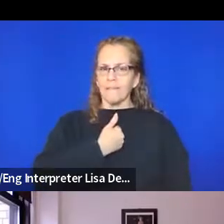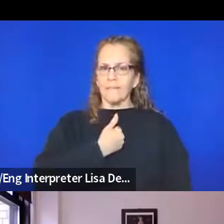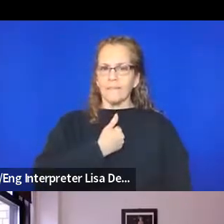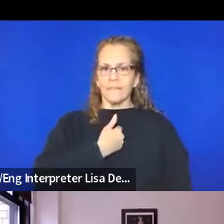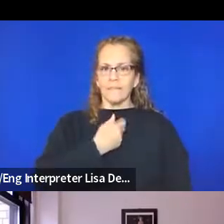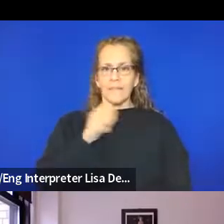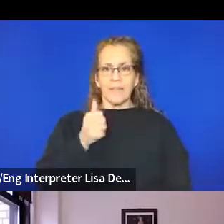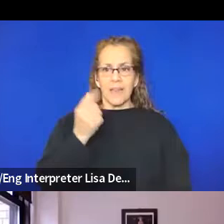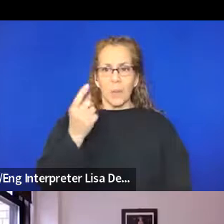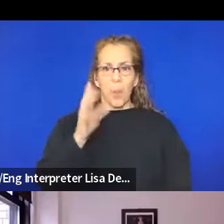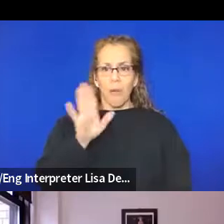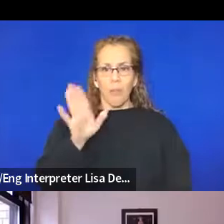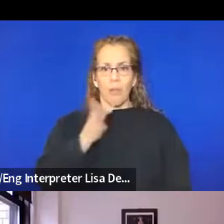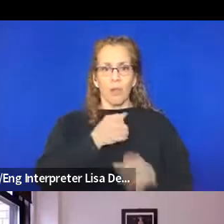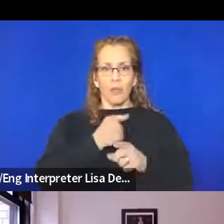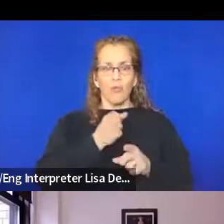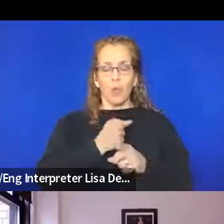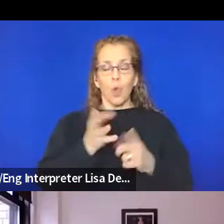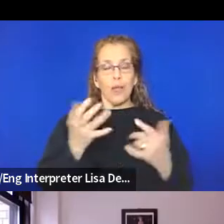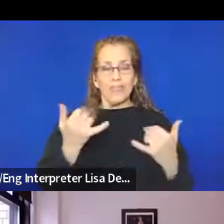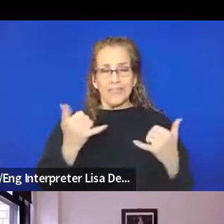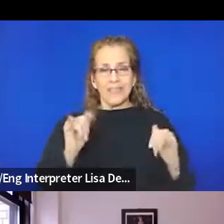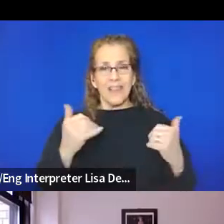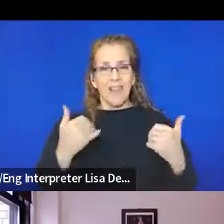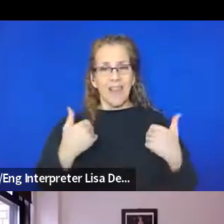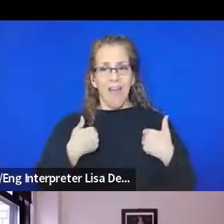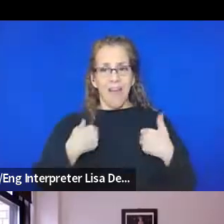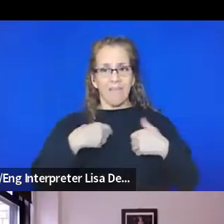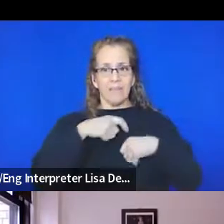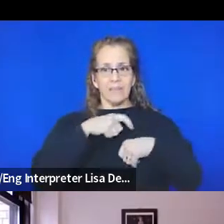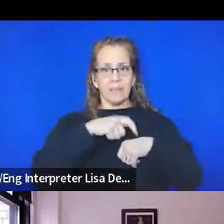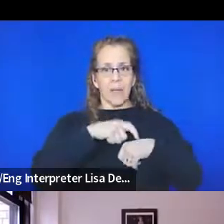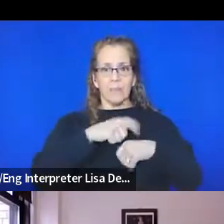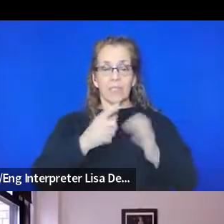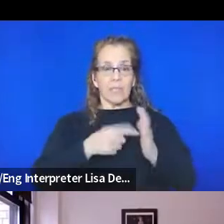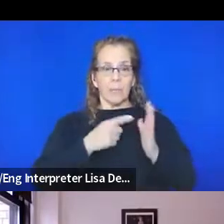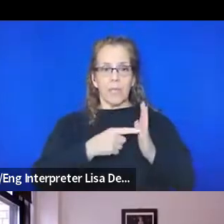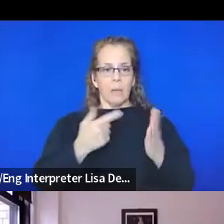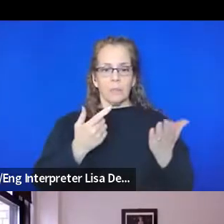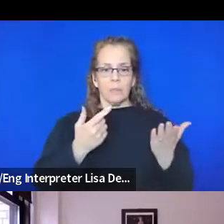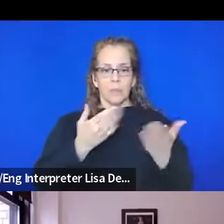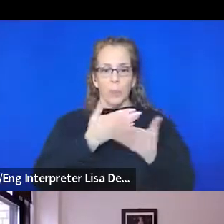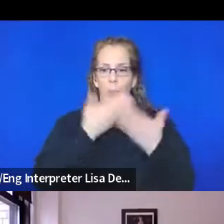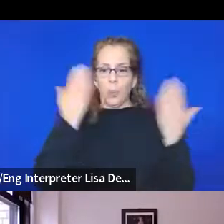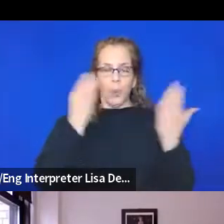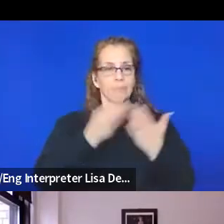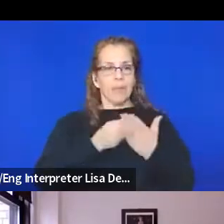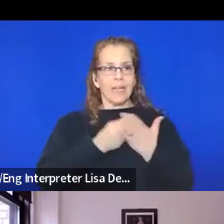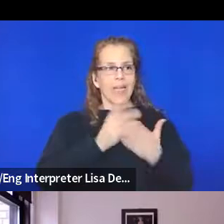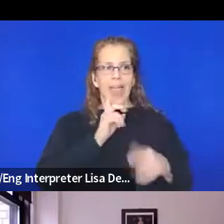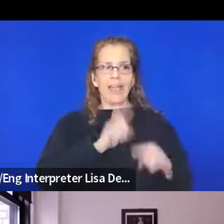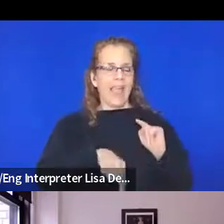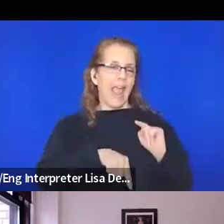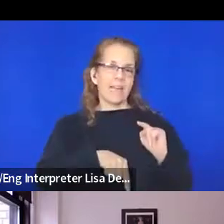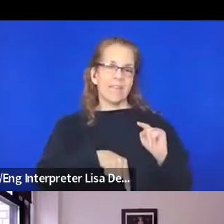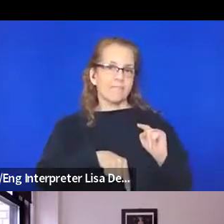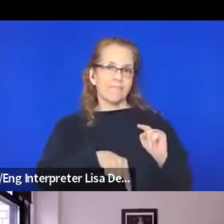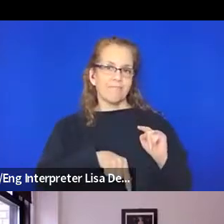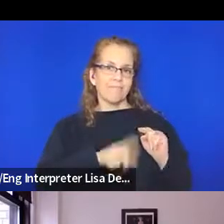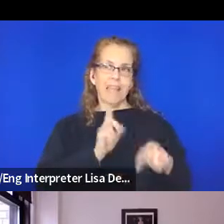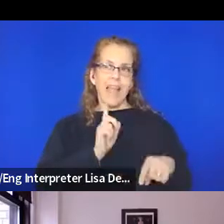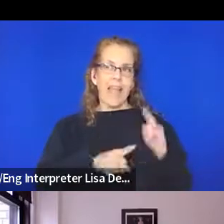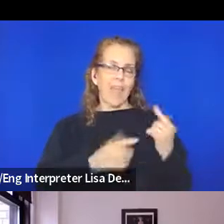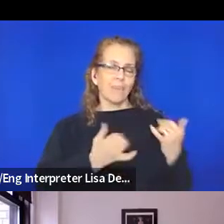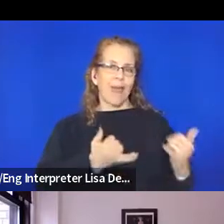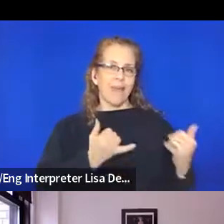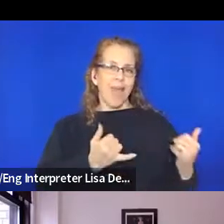career, there are still moments where I have to go, I do not have the resources to do that. I cannot do it right now.